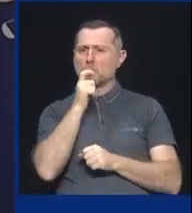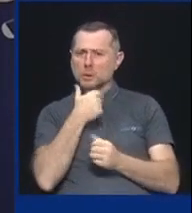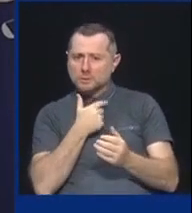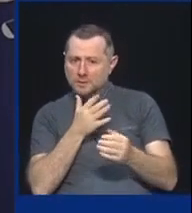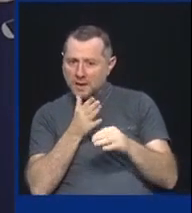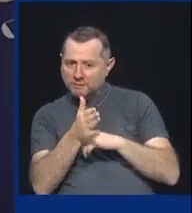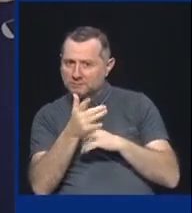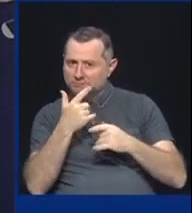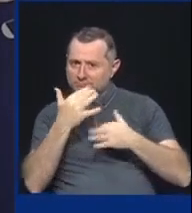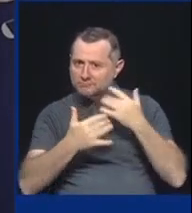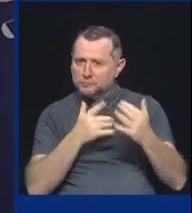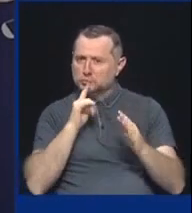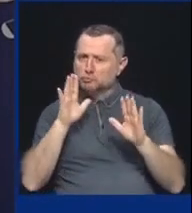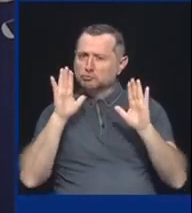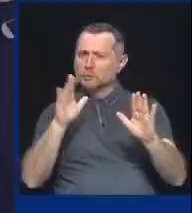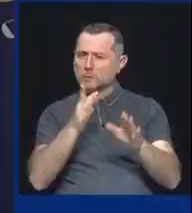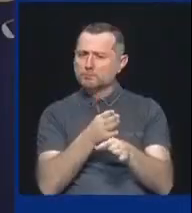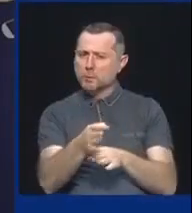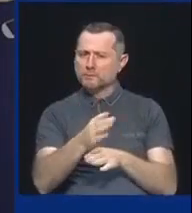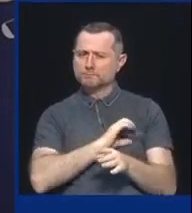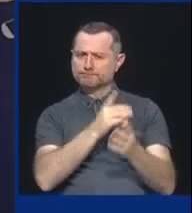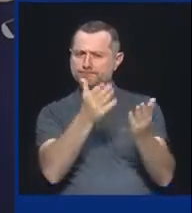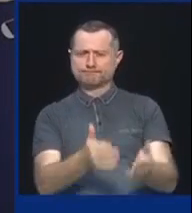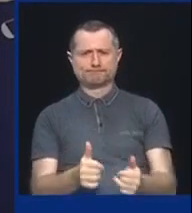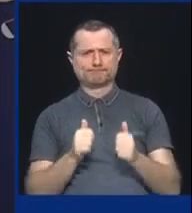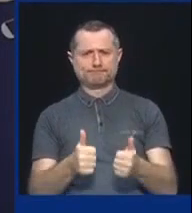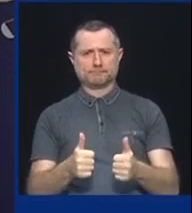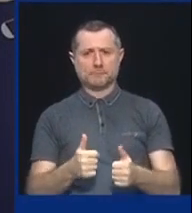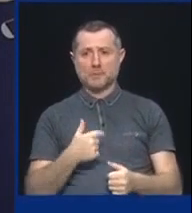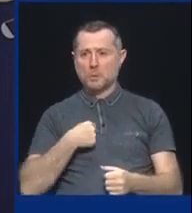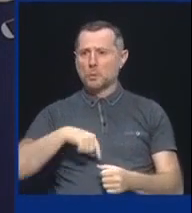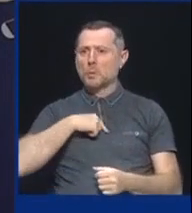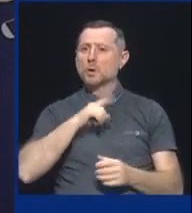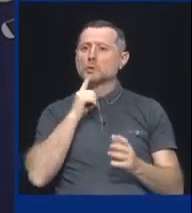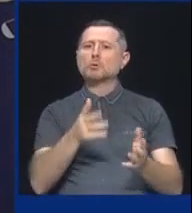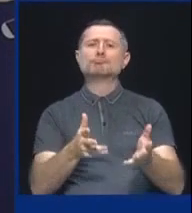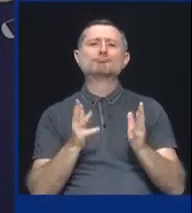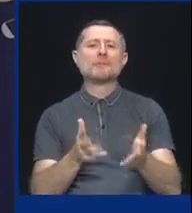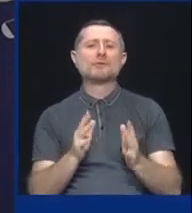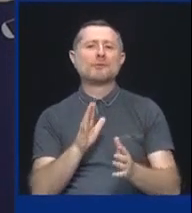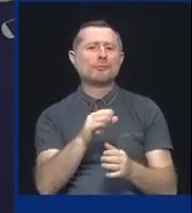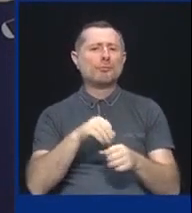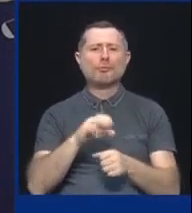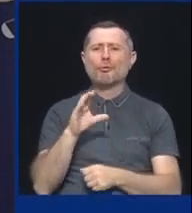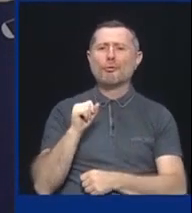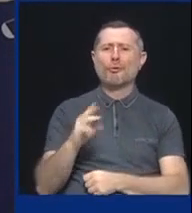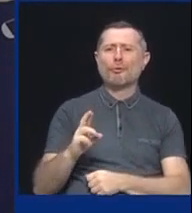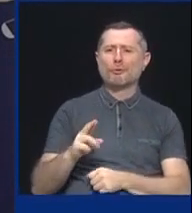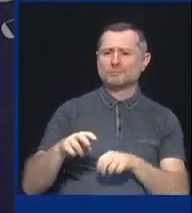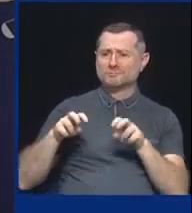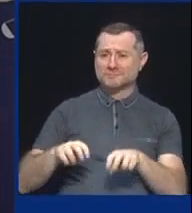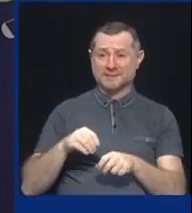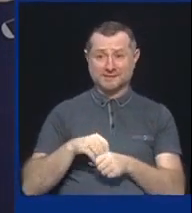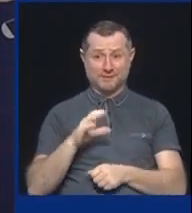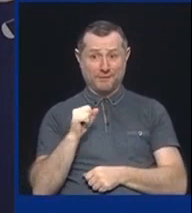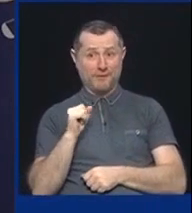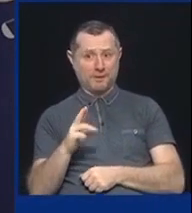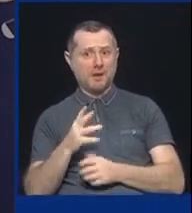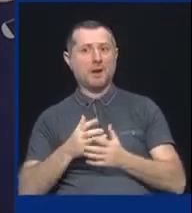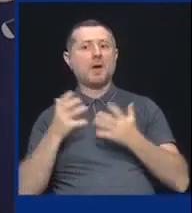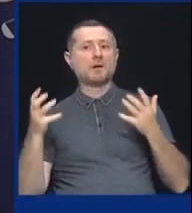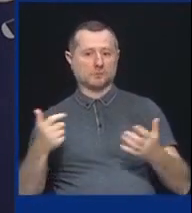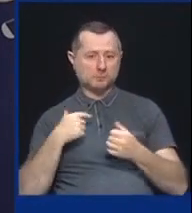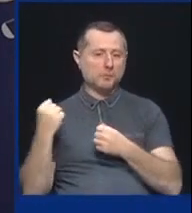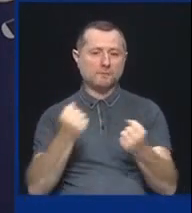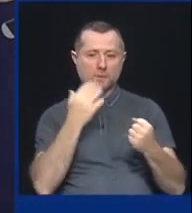professional. And I would sometimes banter with her when we were in the car. We spent a lot of time